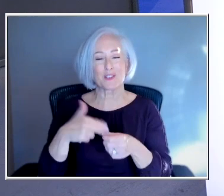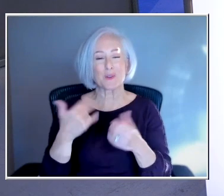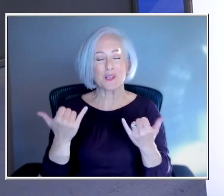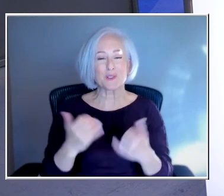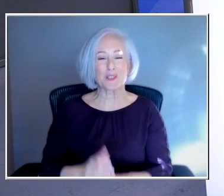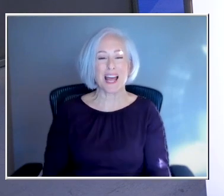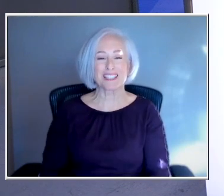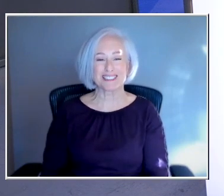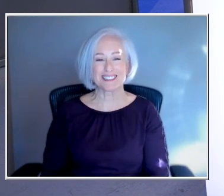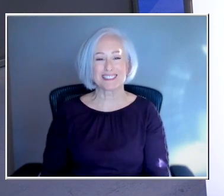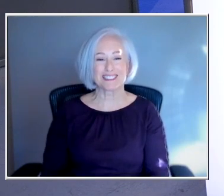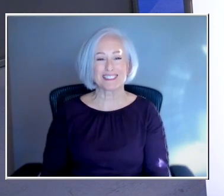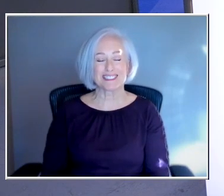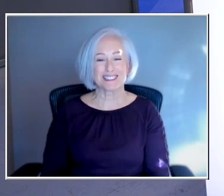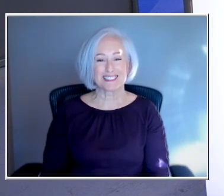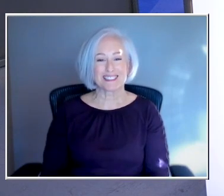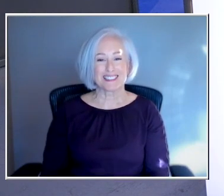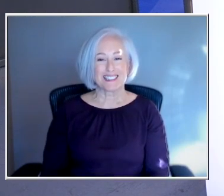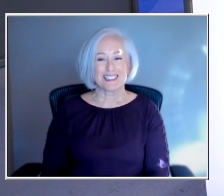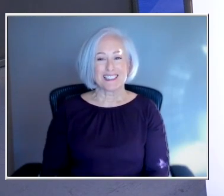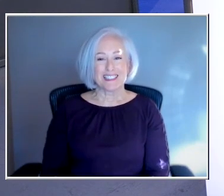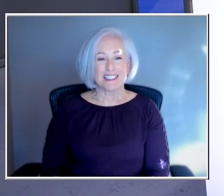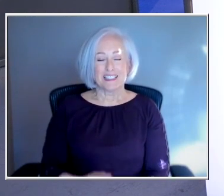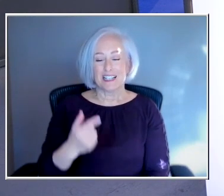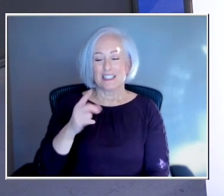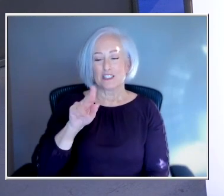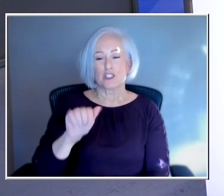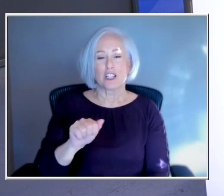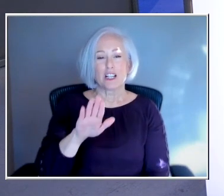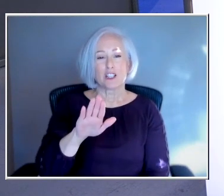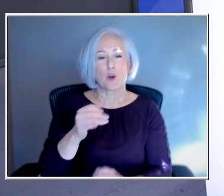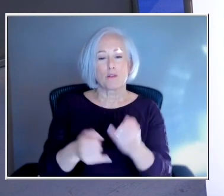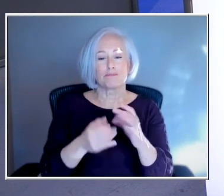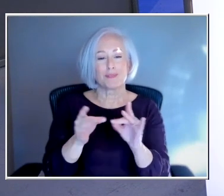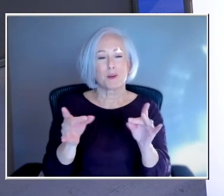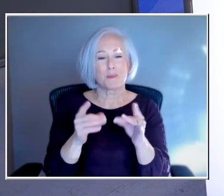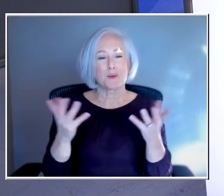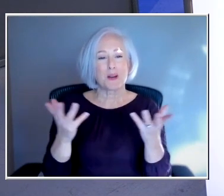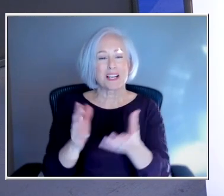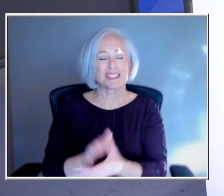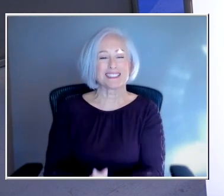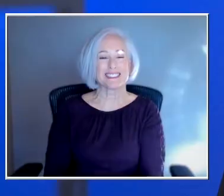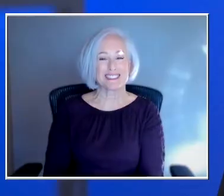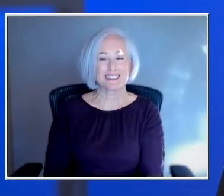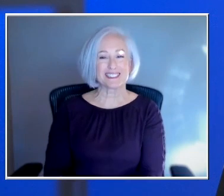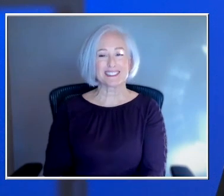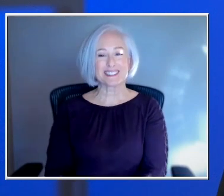And Gina, what is the takeaway from your story? What do you want people to know?